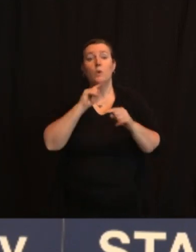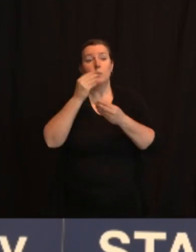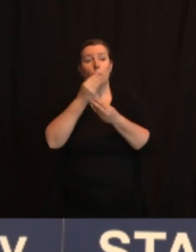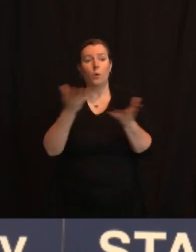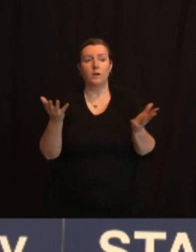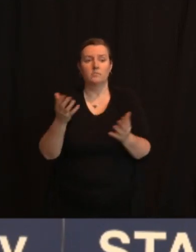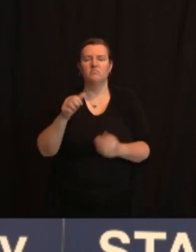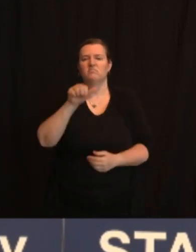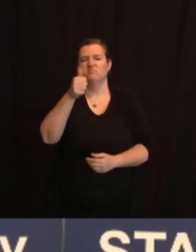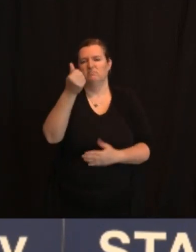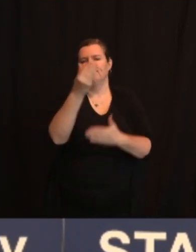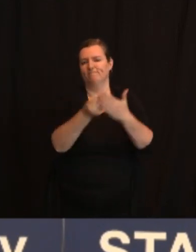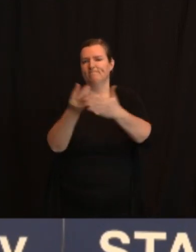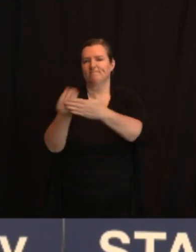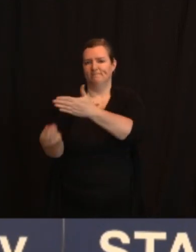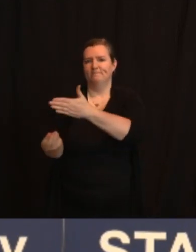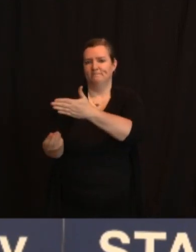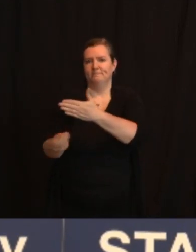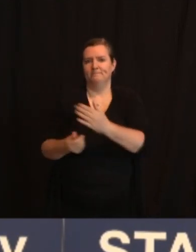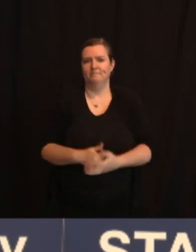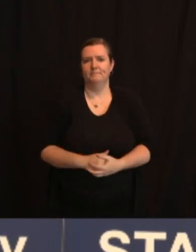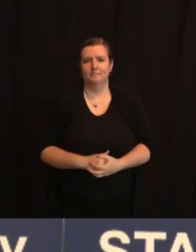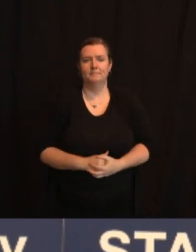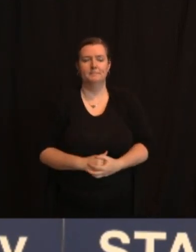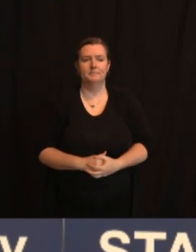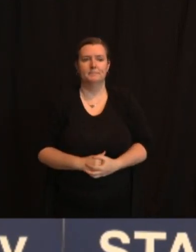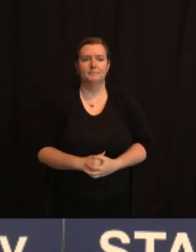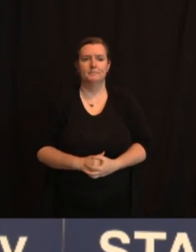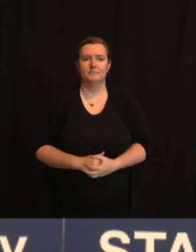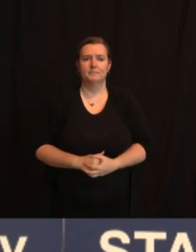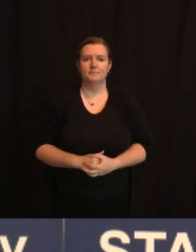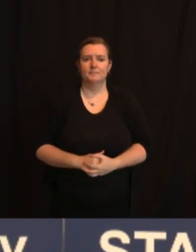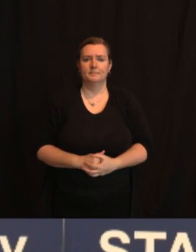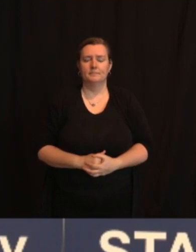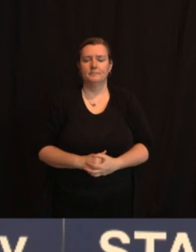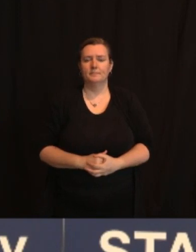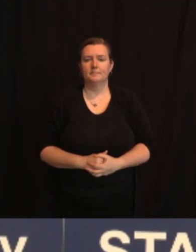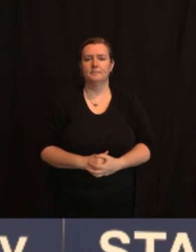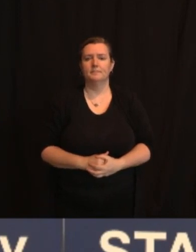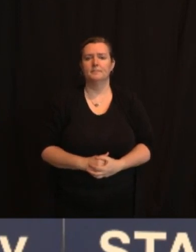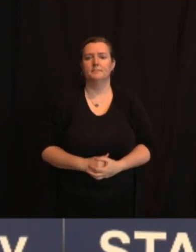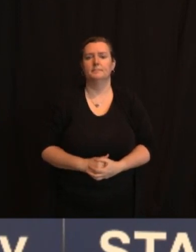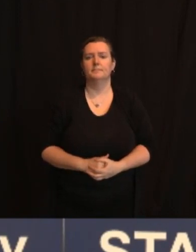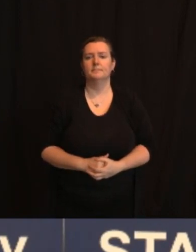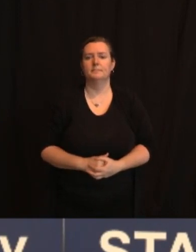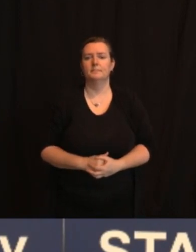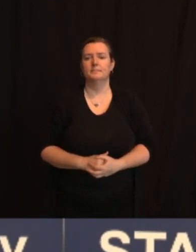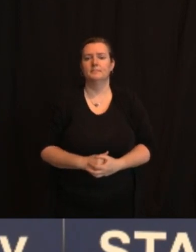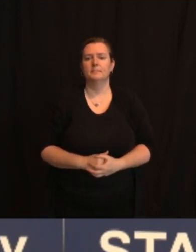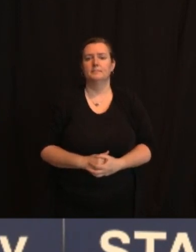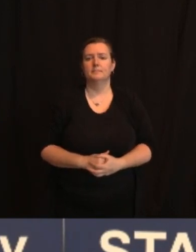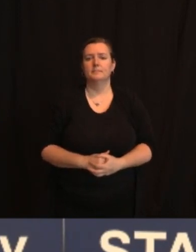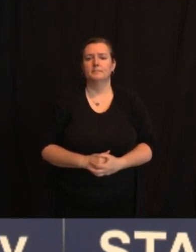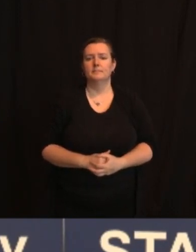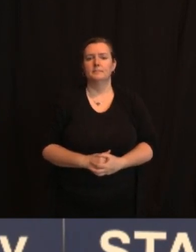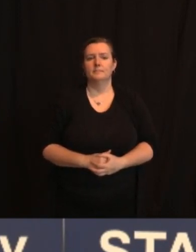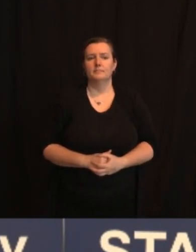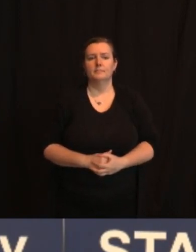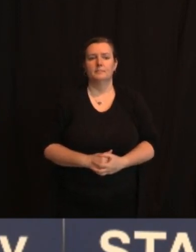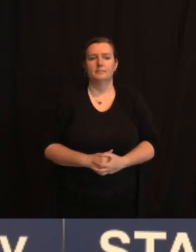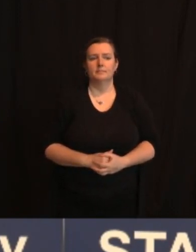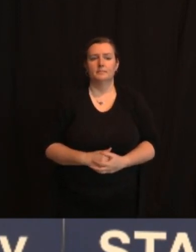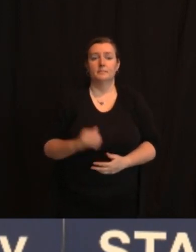additional death over the past week. According to lab data from this morning of the labs sending